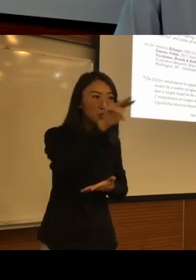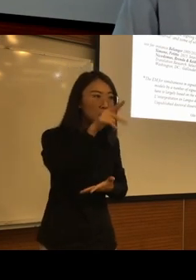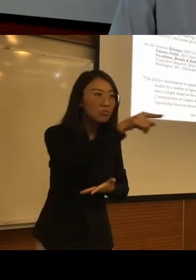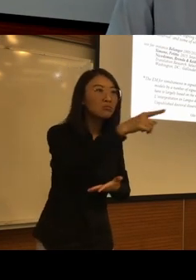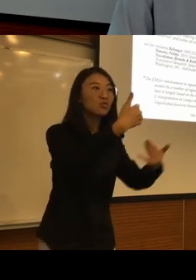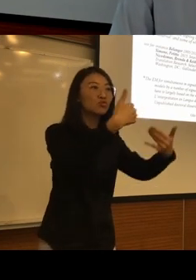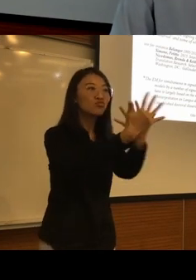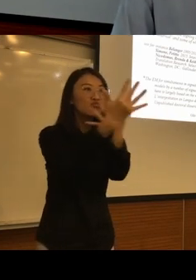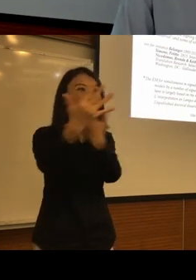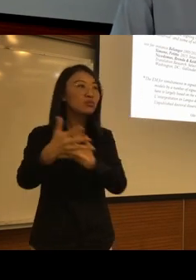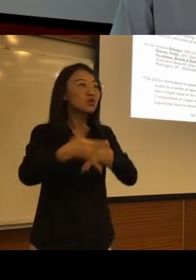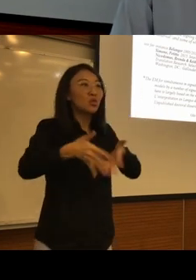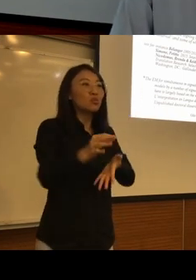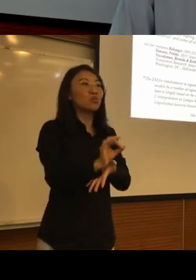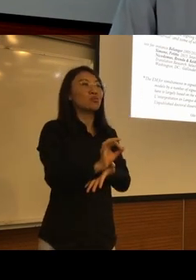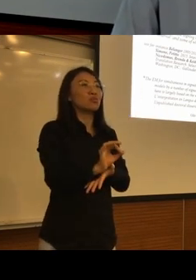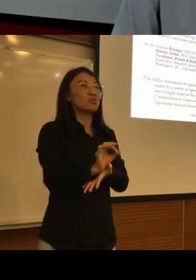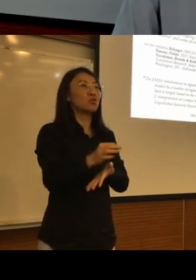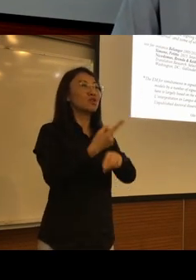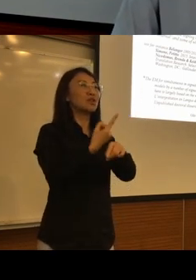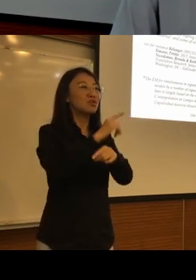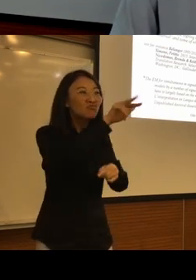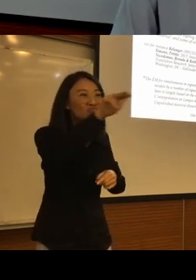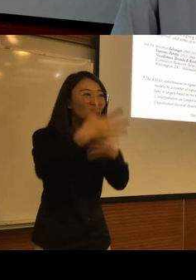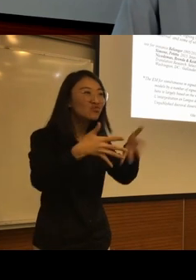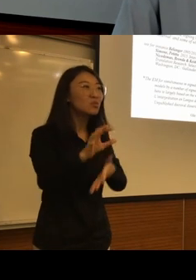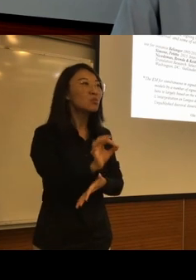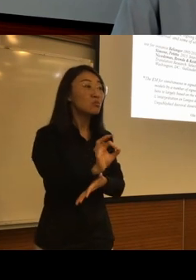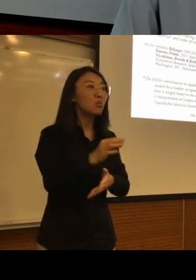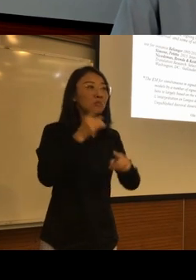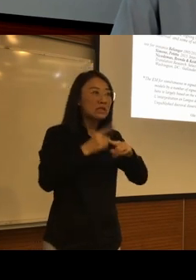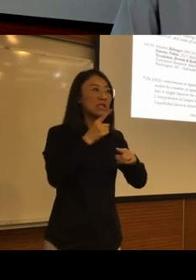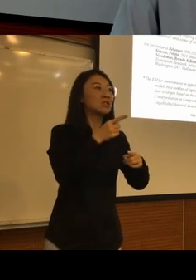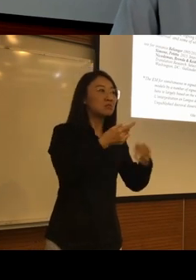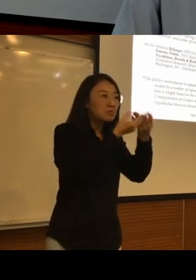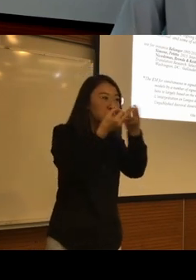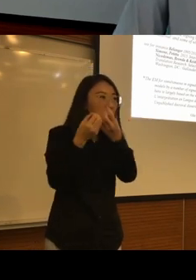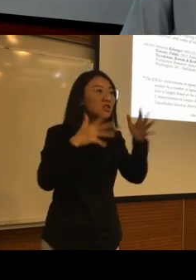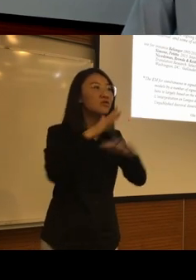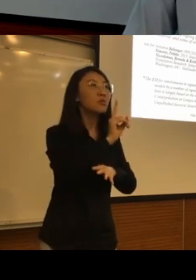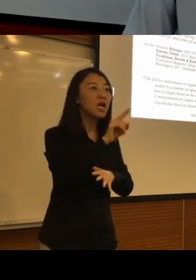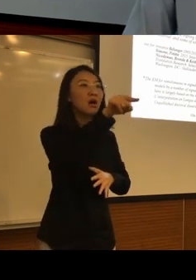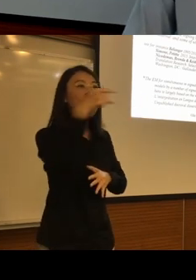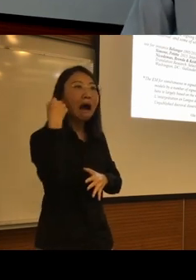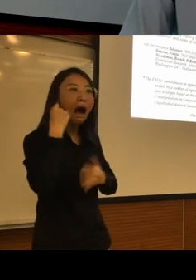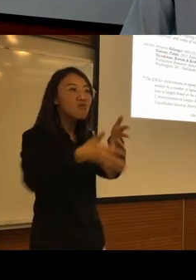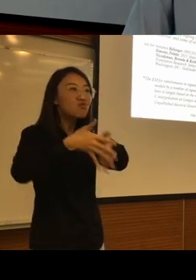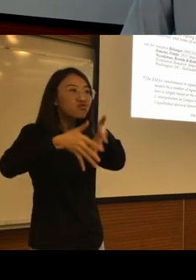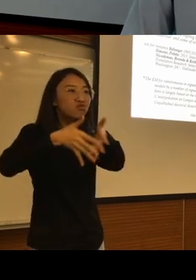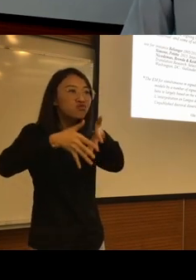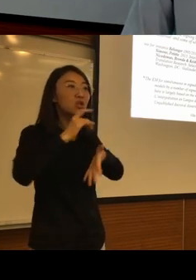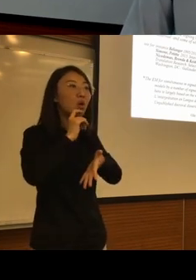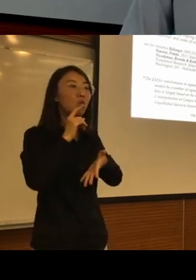users here, between deaf users in this room, but very often you do. And very often they